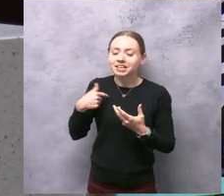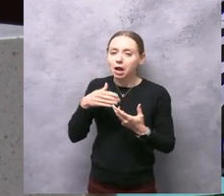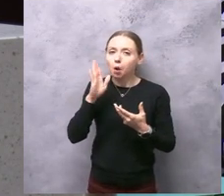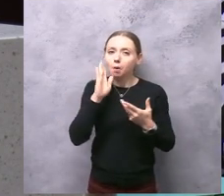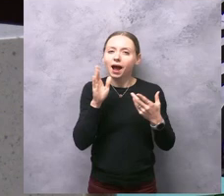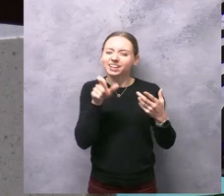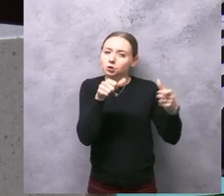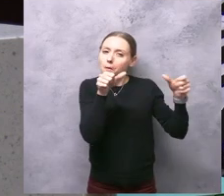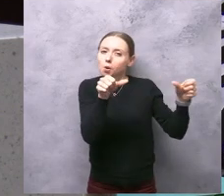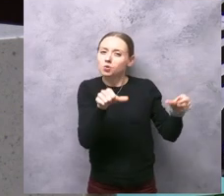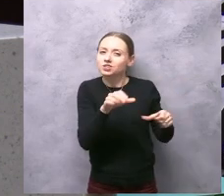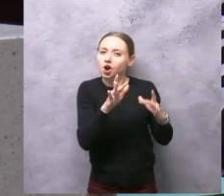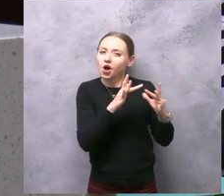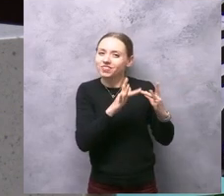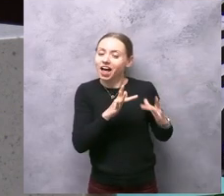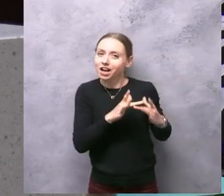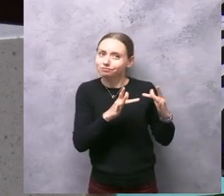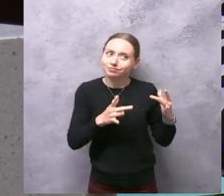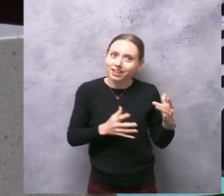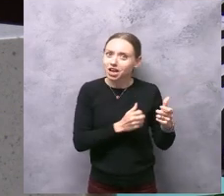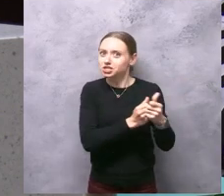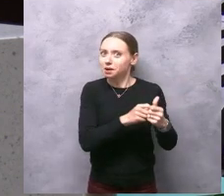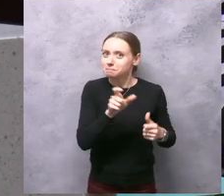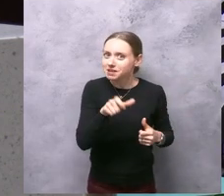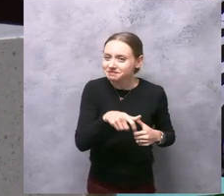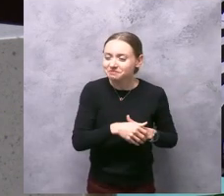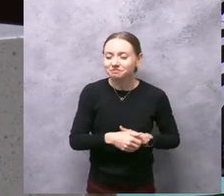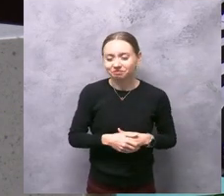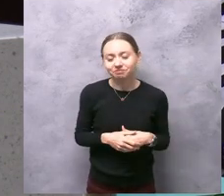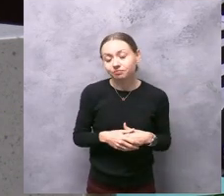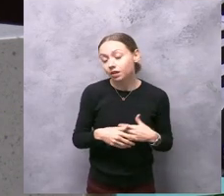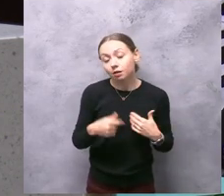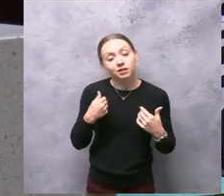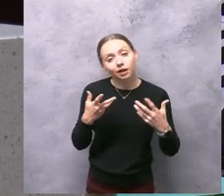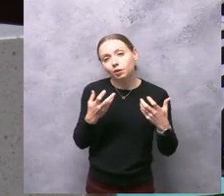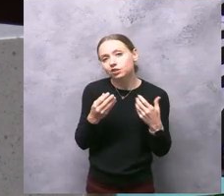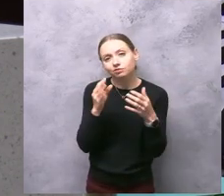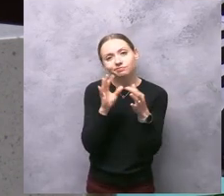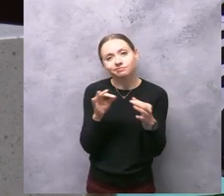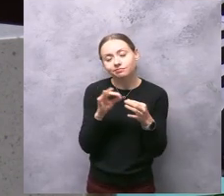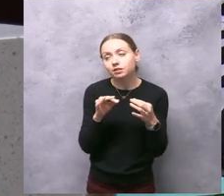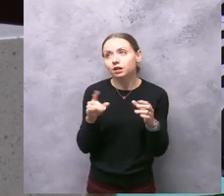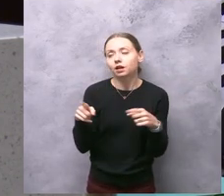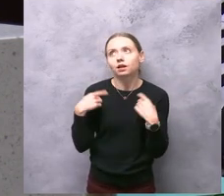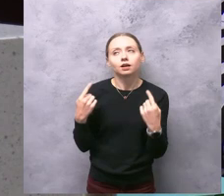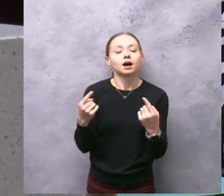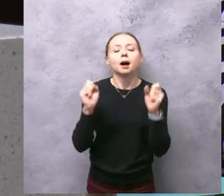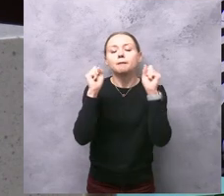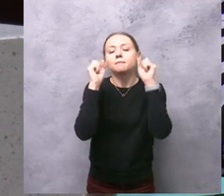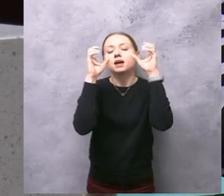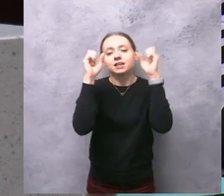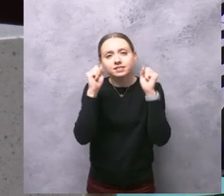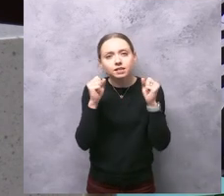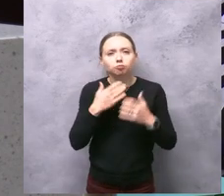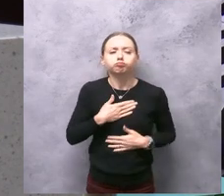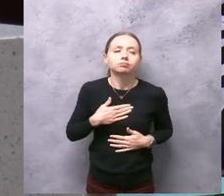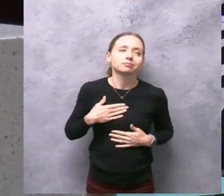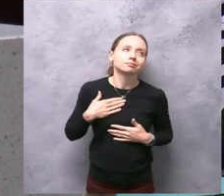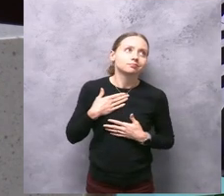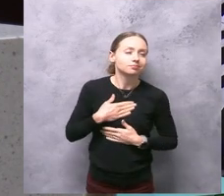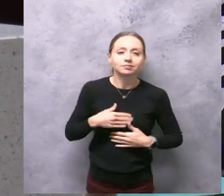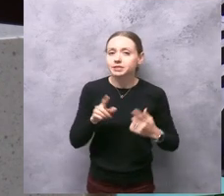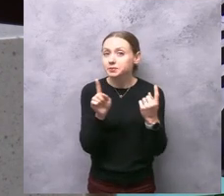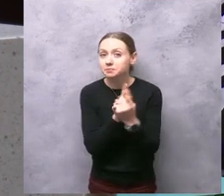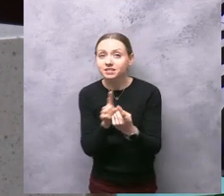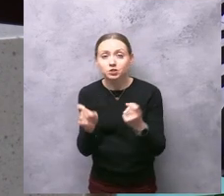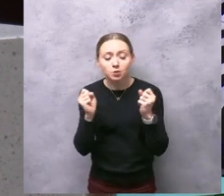to catch up, but I wanted to say, it's just been amazing and so enjoyable to meet so many people in the